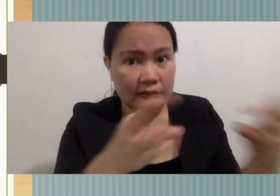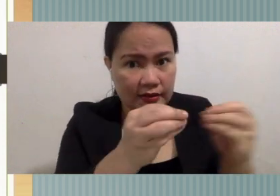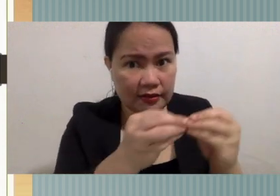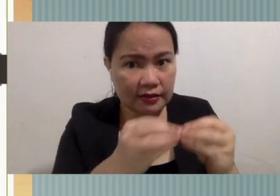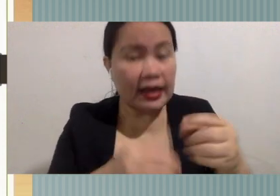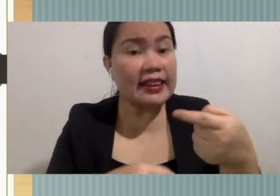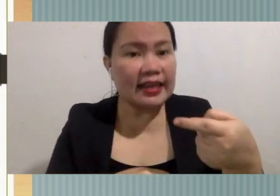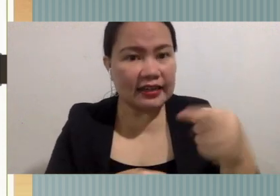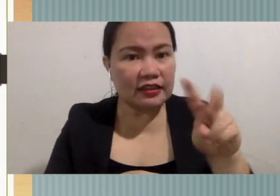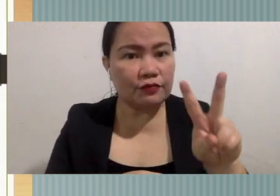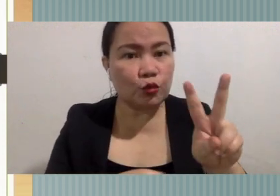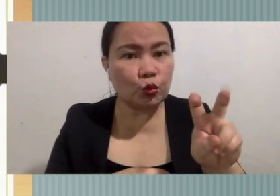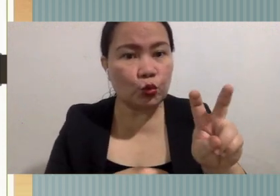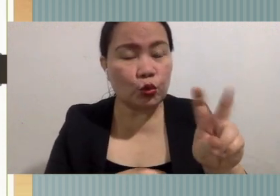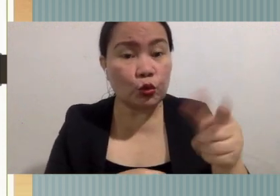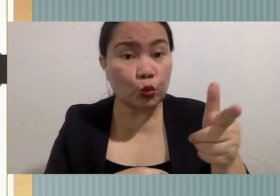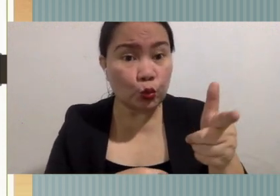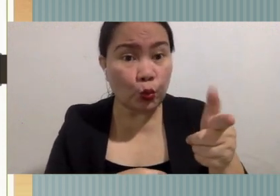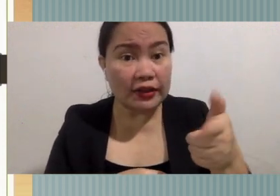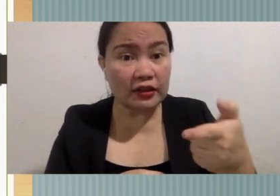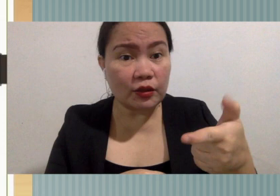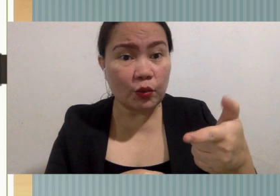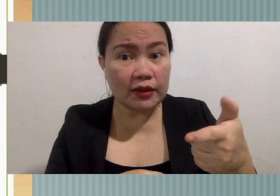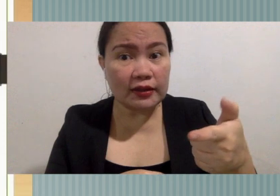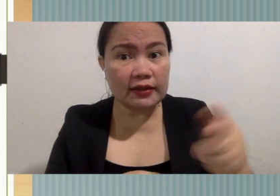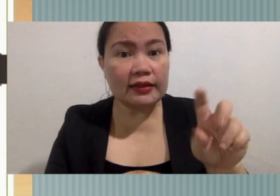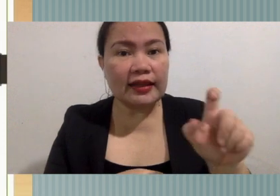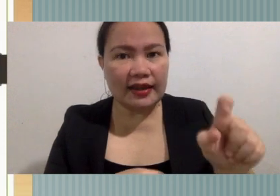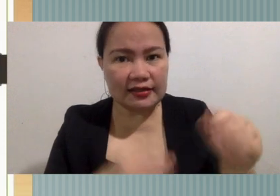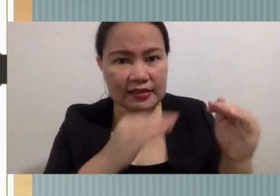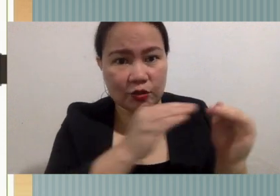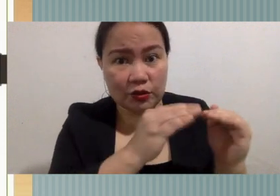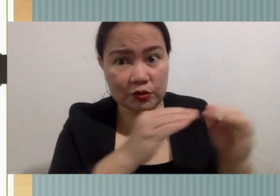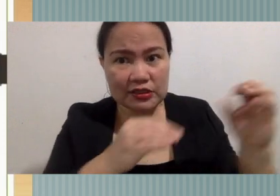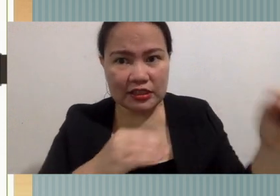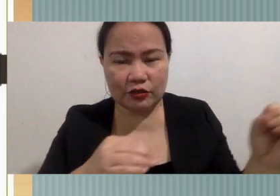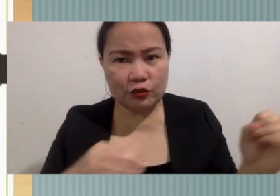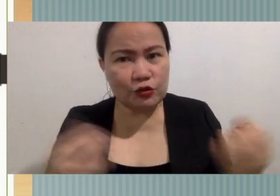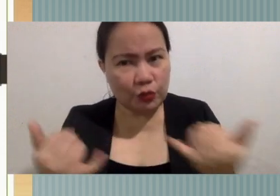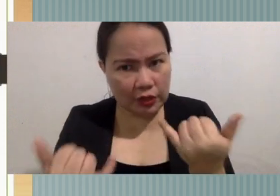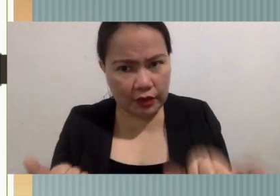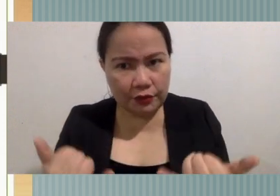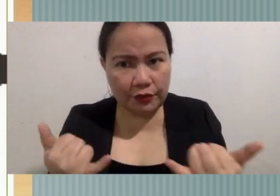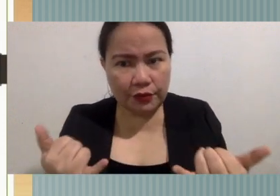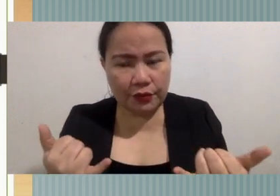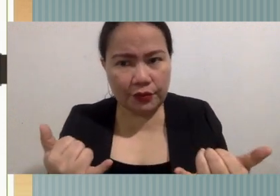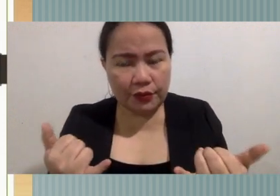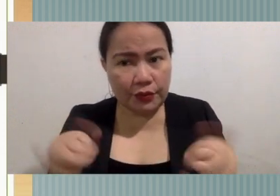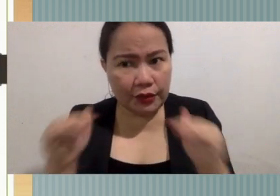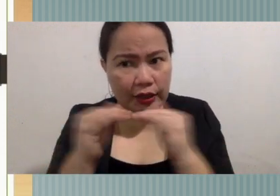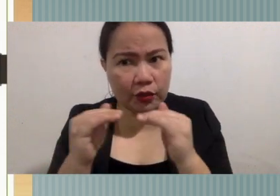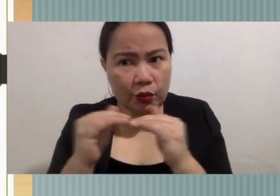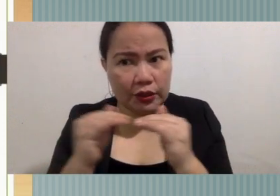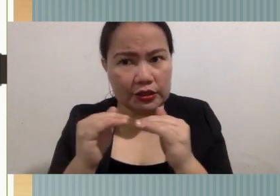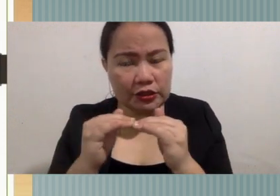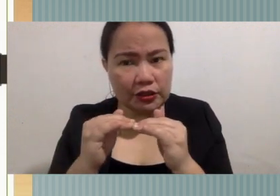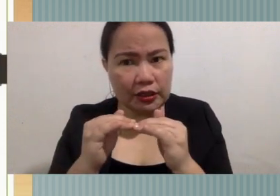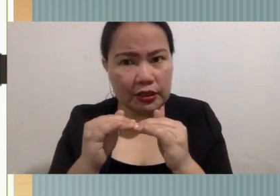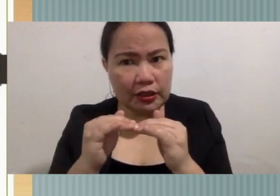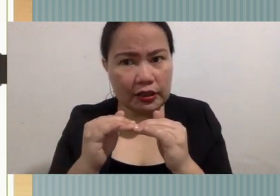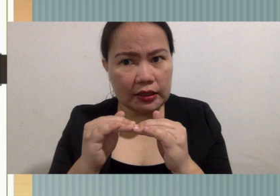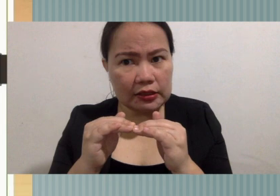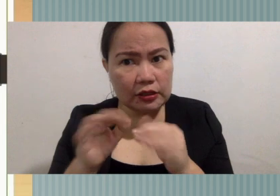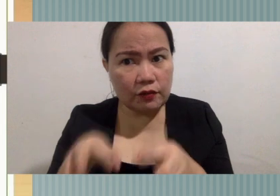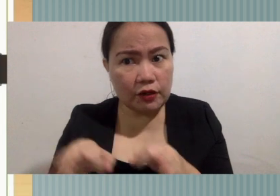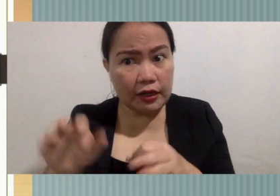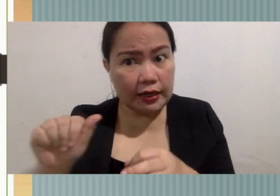negative 13x minus 8x is equal to 0. So ngayon, yung equation natin ay nasa